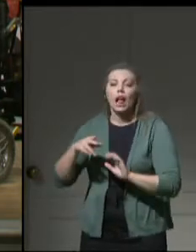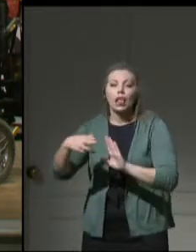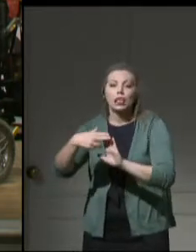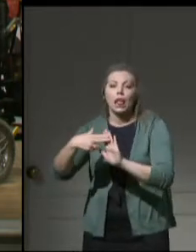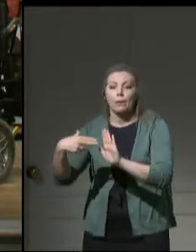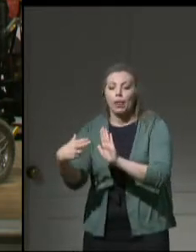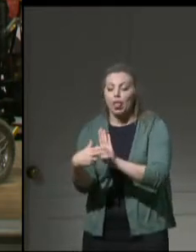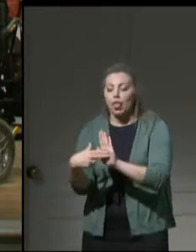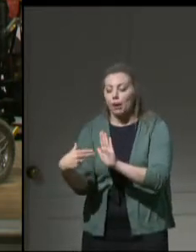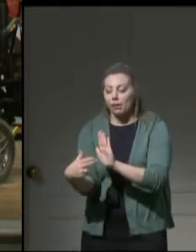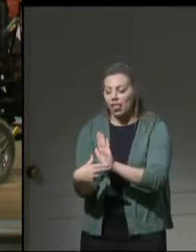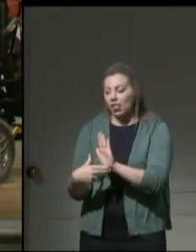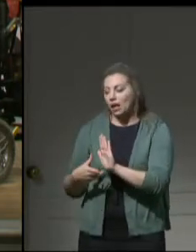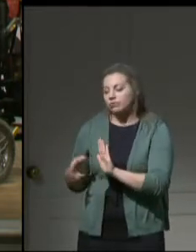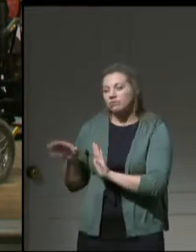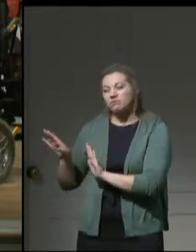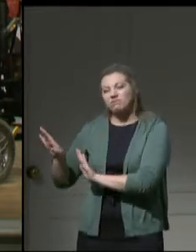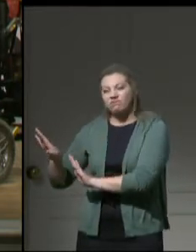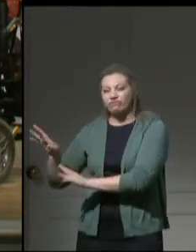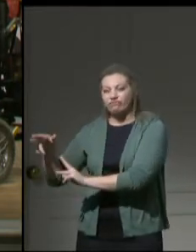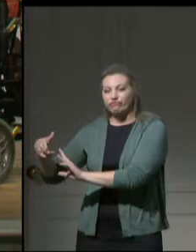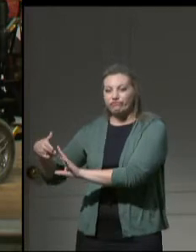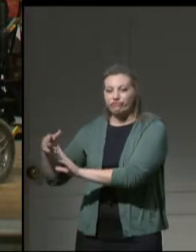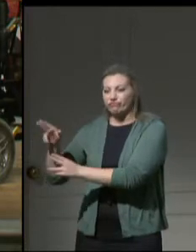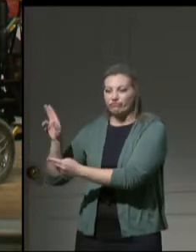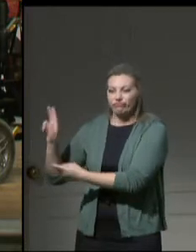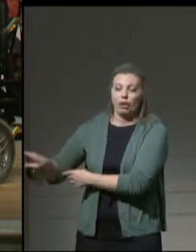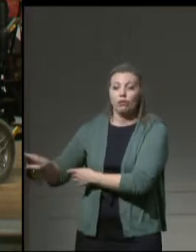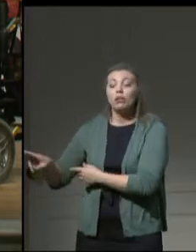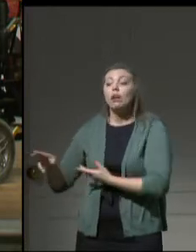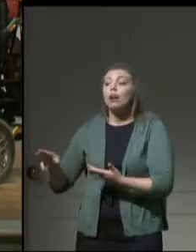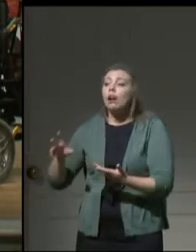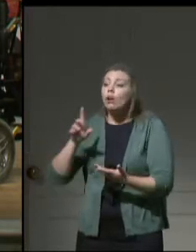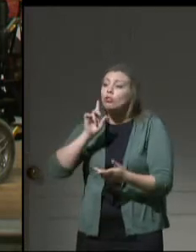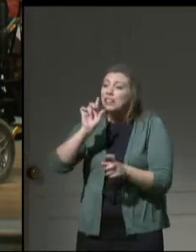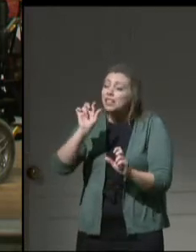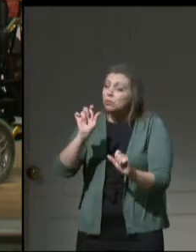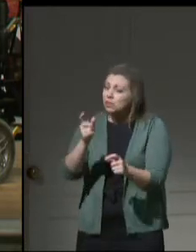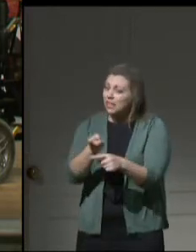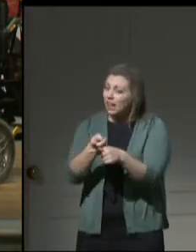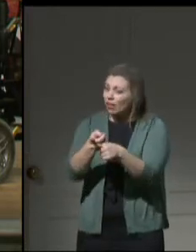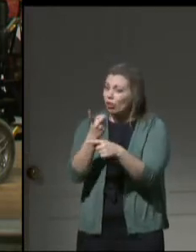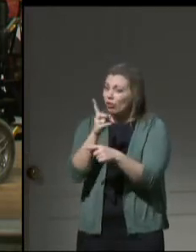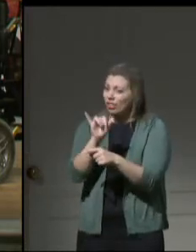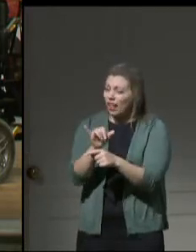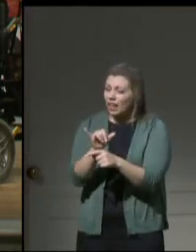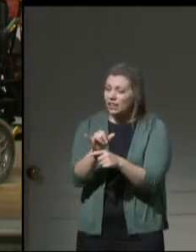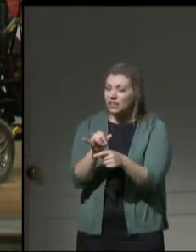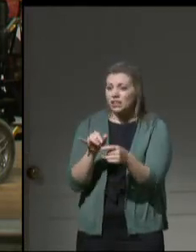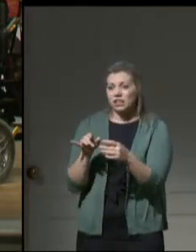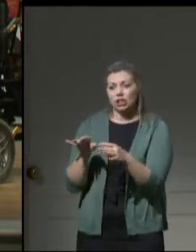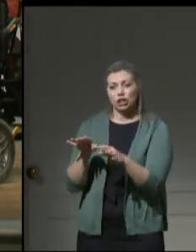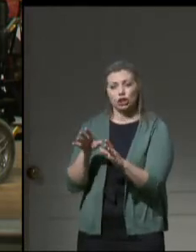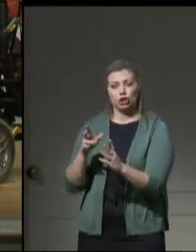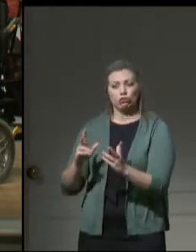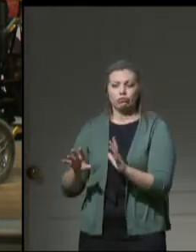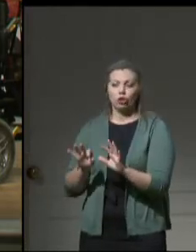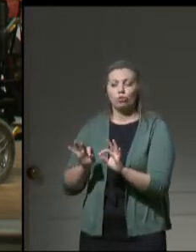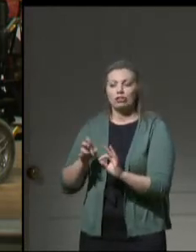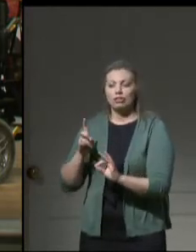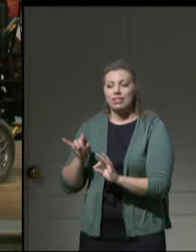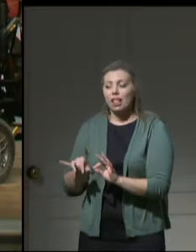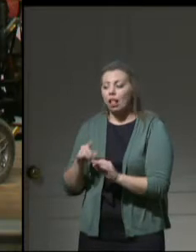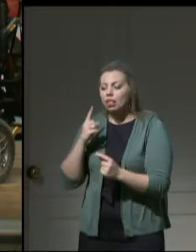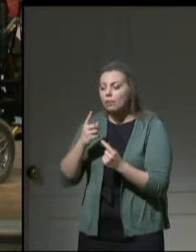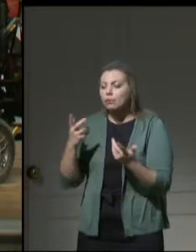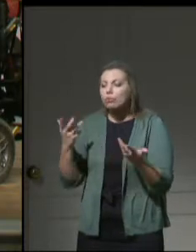to it. And so try and be very neutral with the curation of what it is, and instead describe what are the things